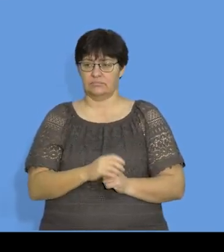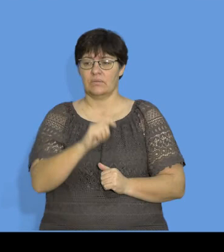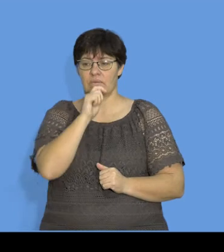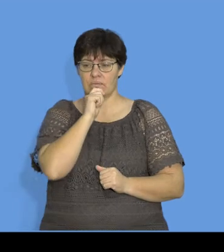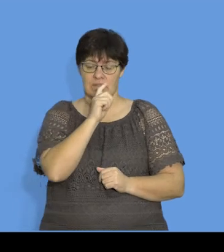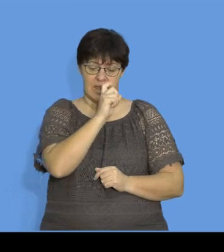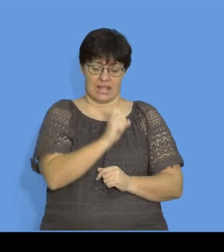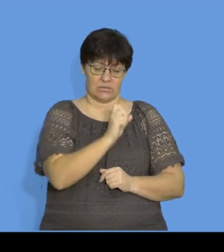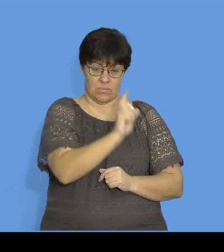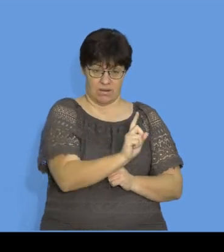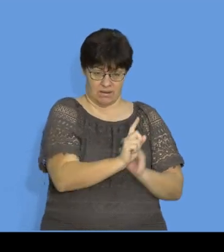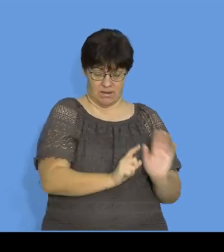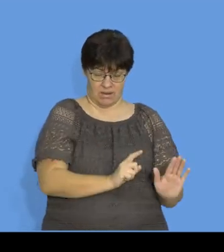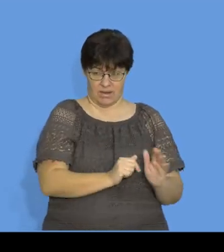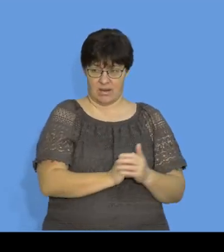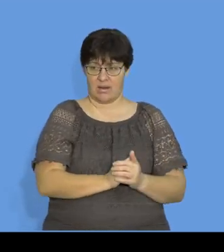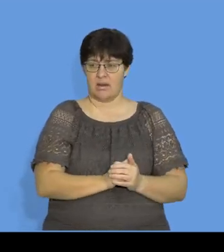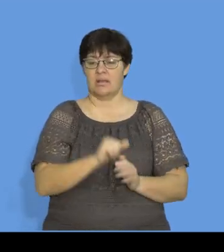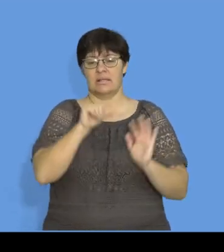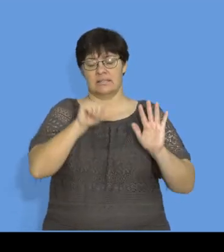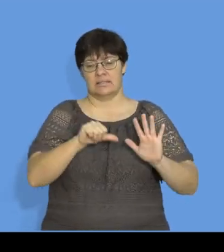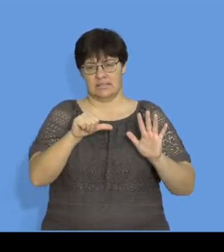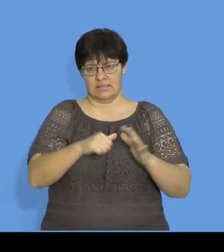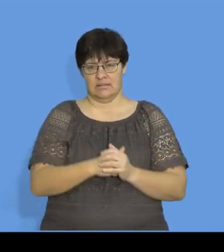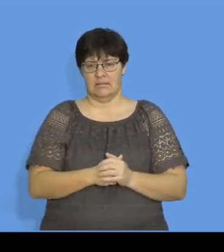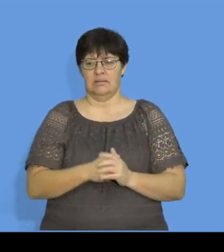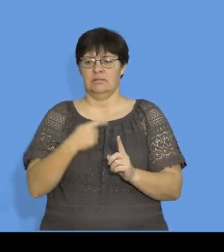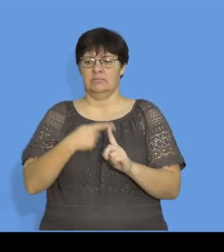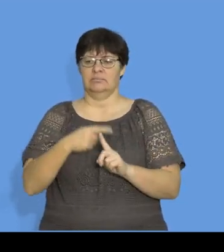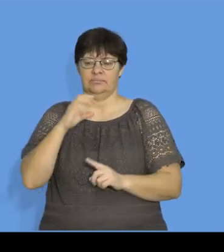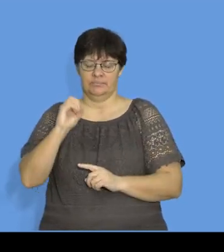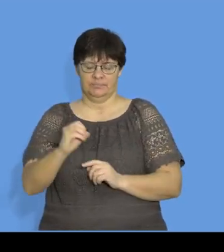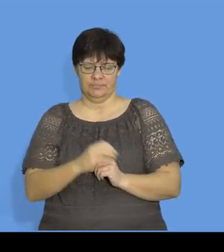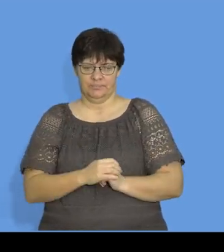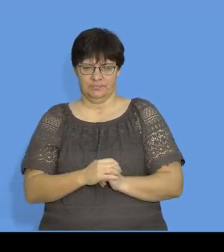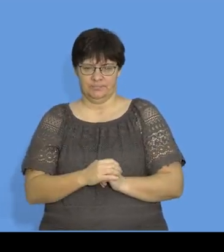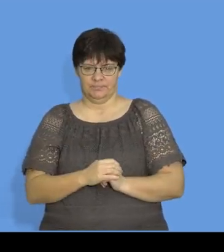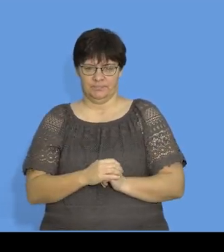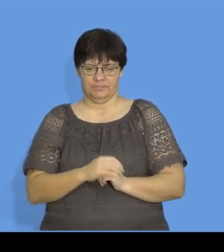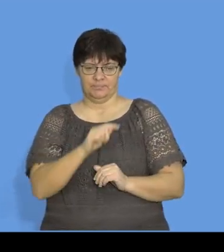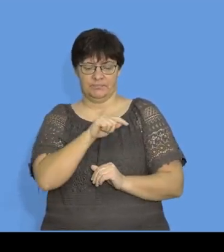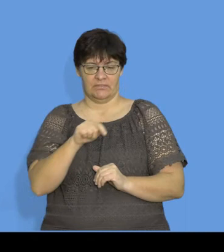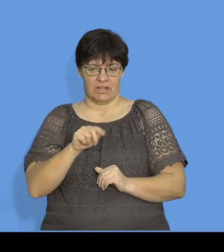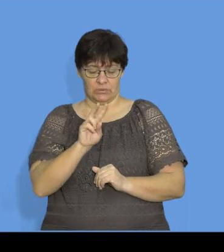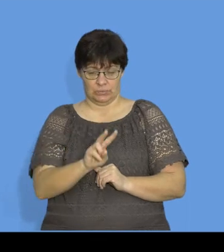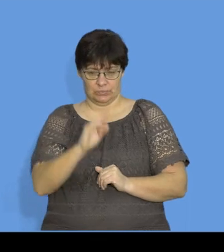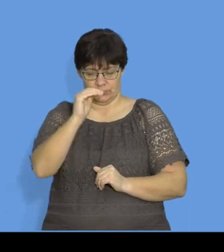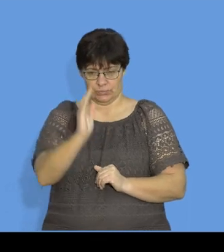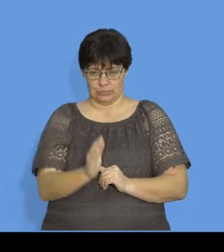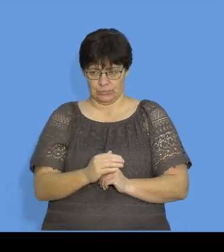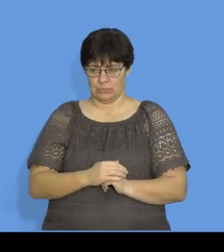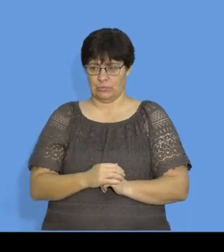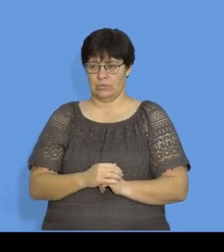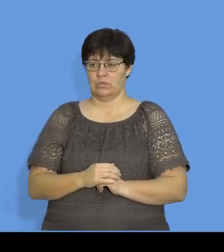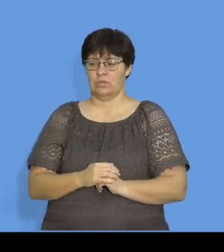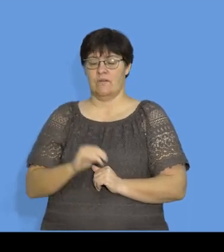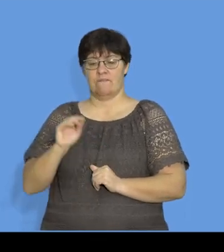using x1 here. So 16 plus 0 divided by 2